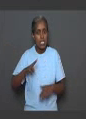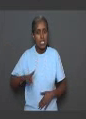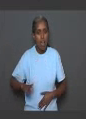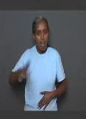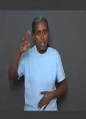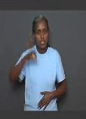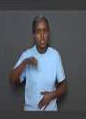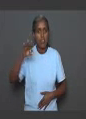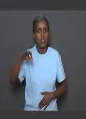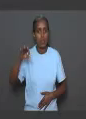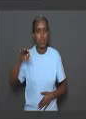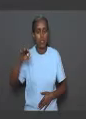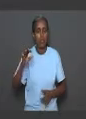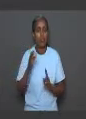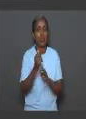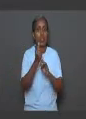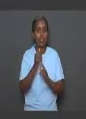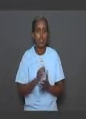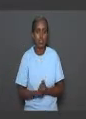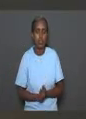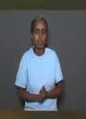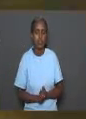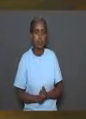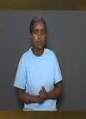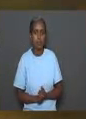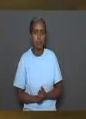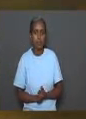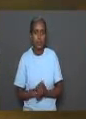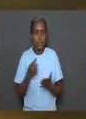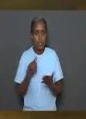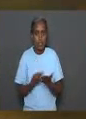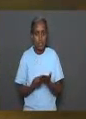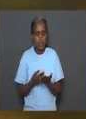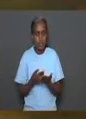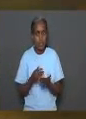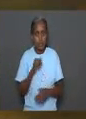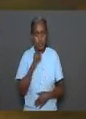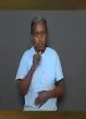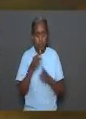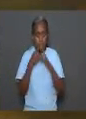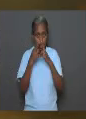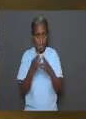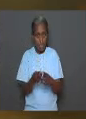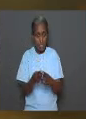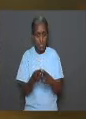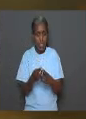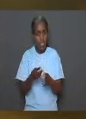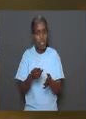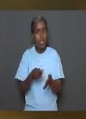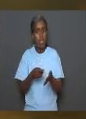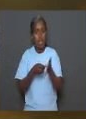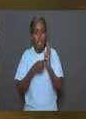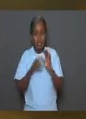the highest frequency of occurrences. If these were not your answers,